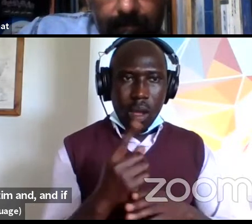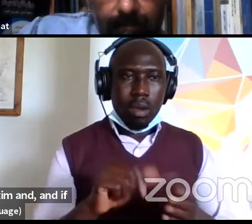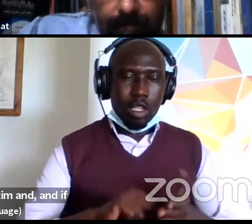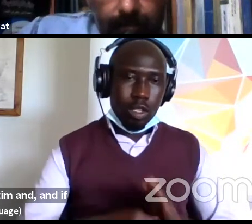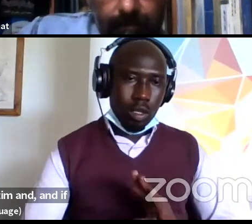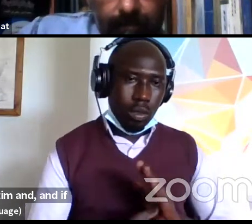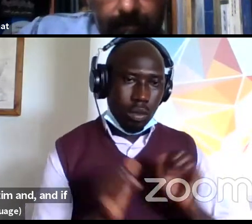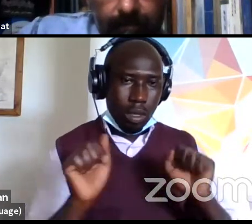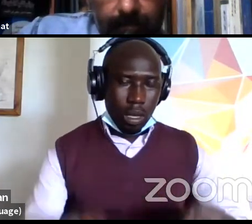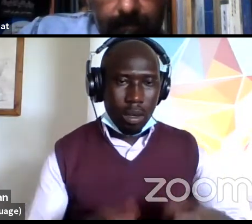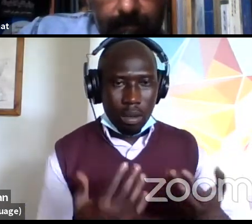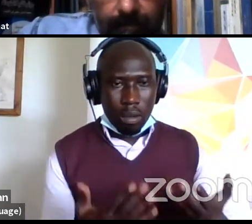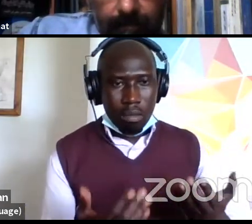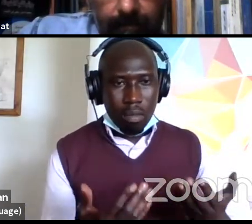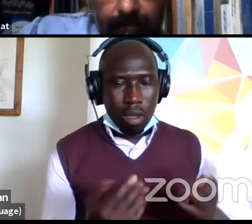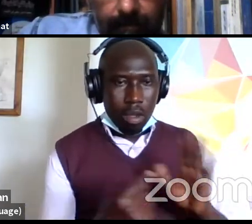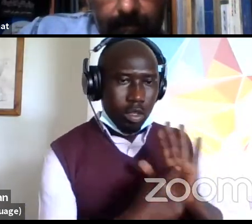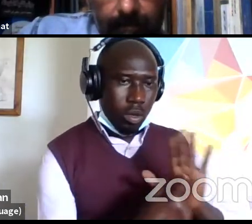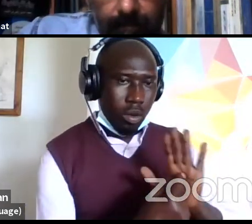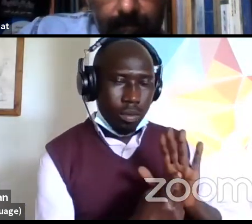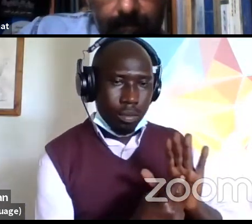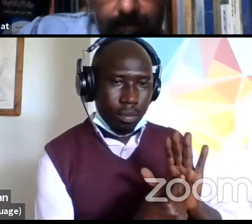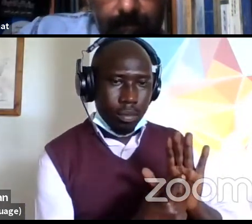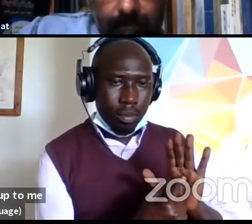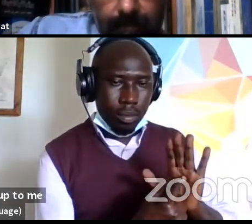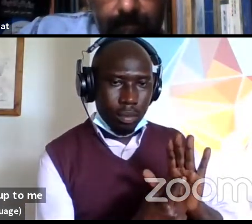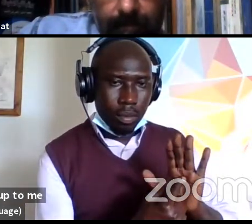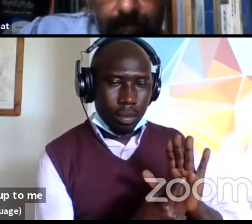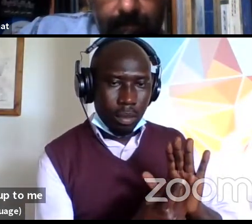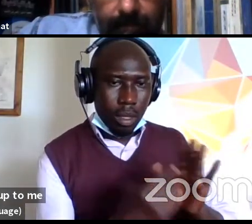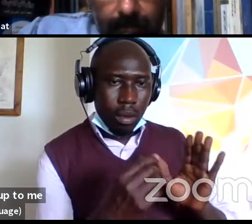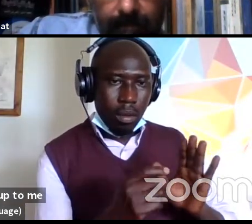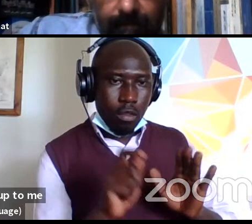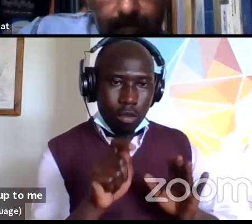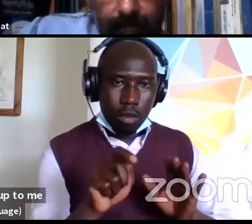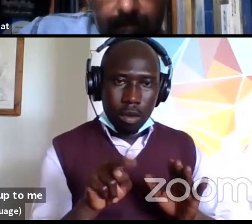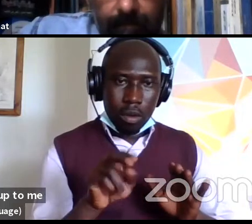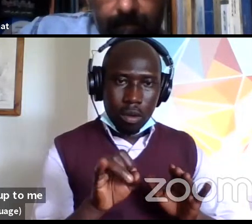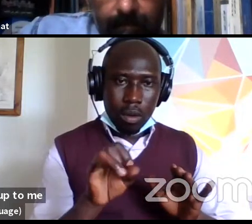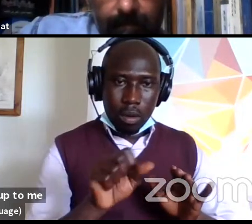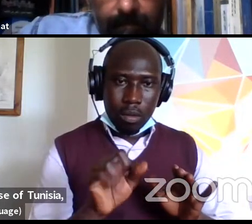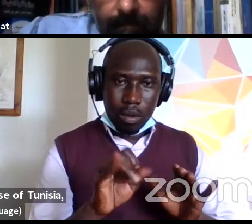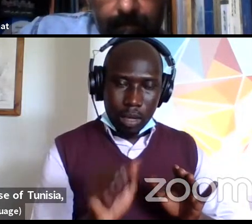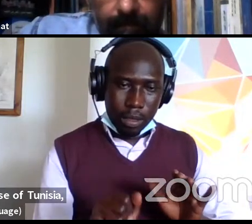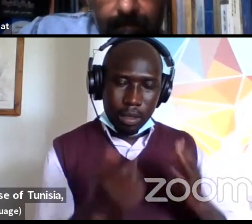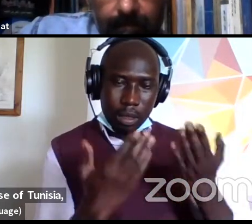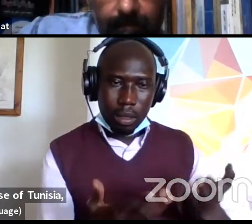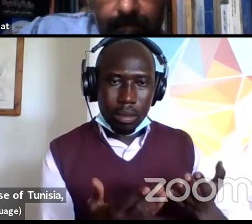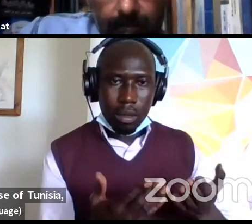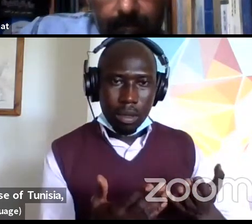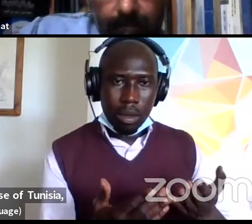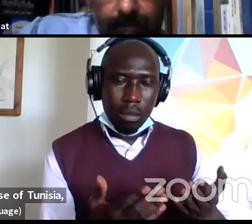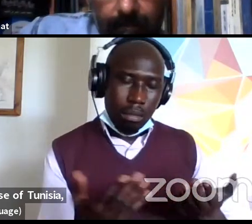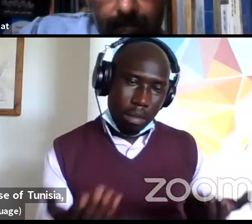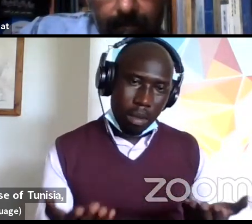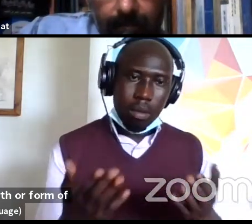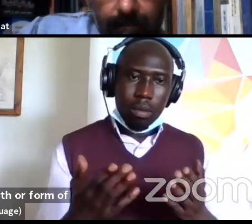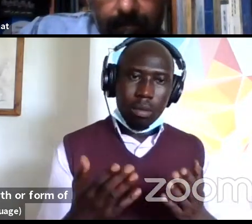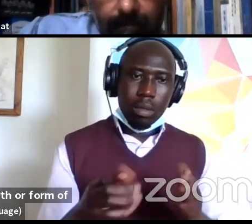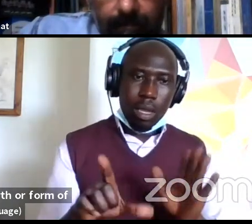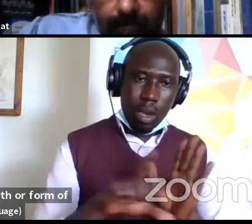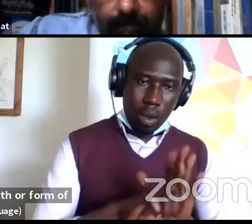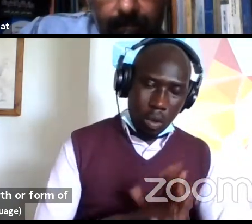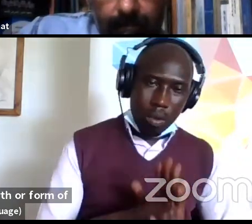can highlight in that case, it's the case of Tunisia, because for years we've been calling for the reform of the legal